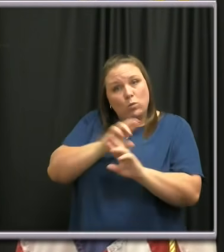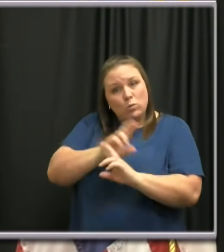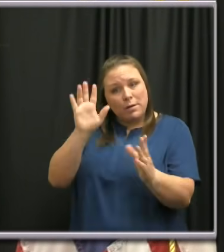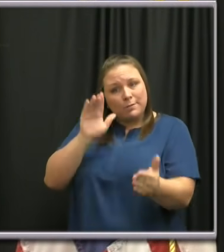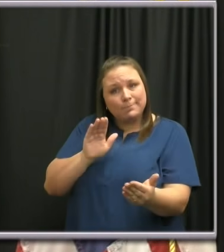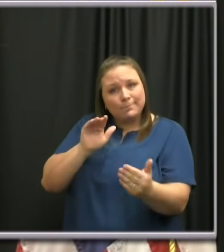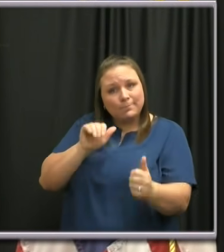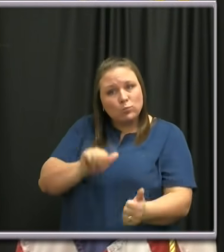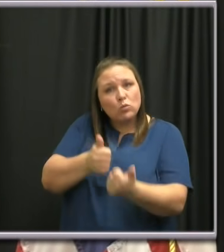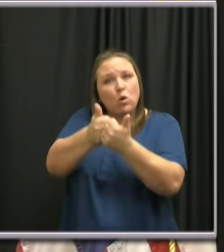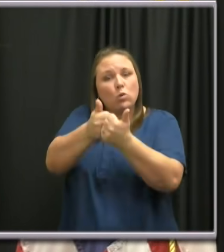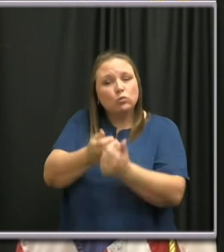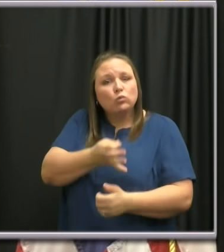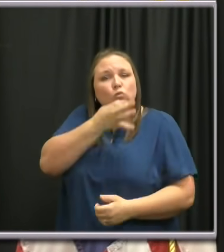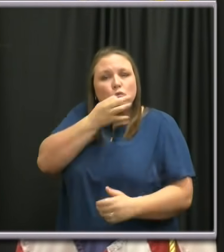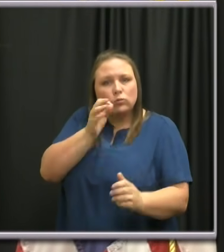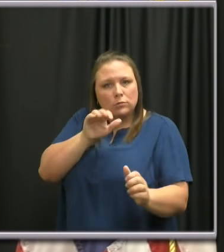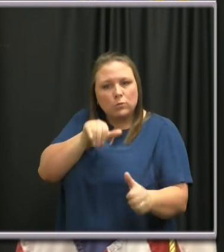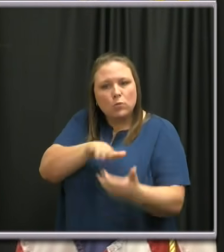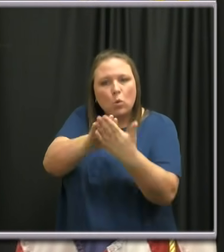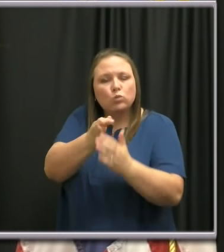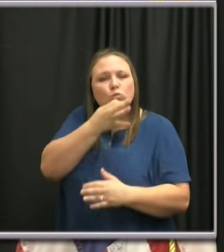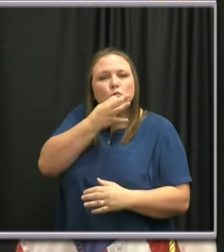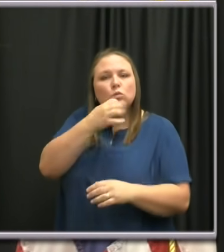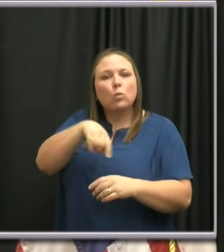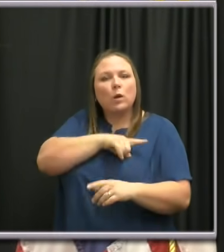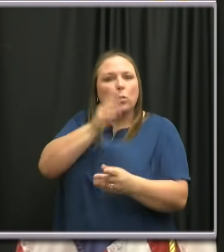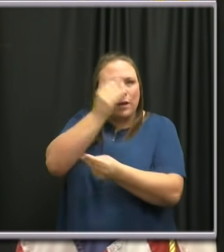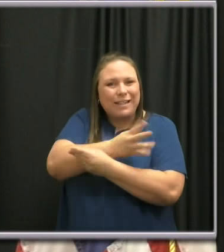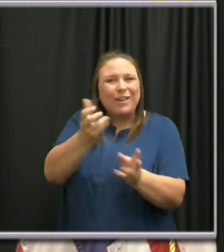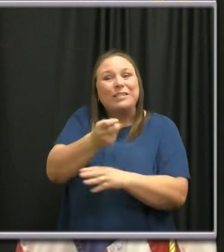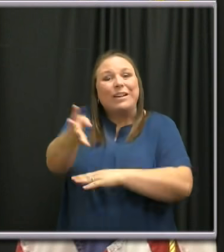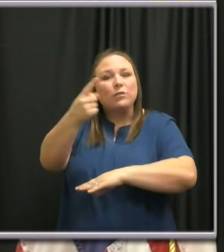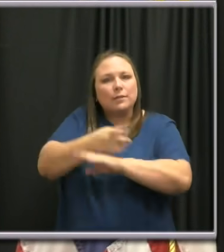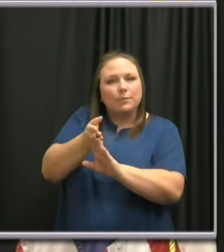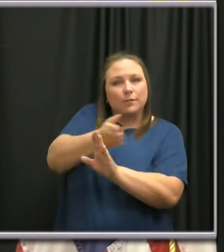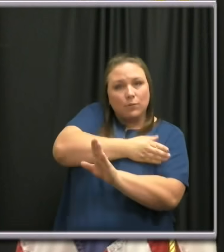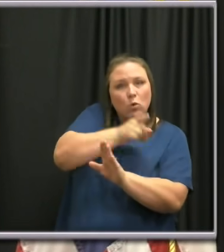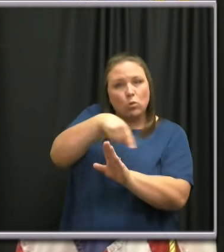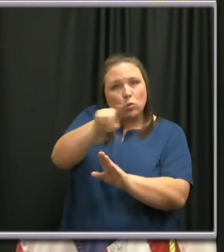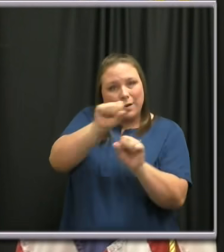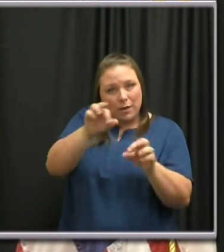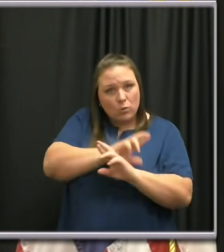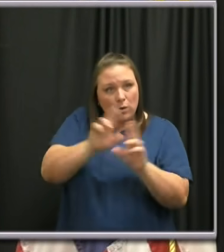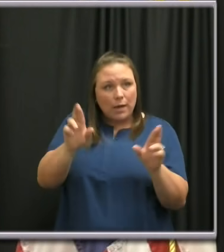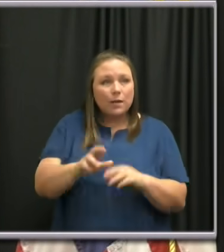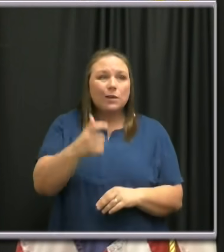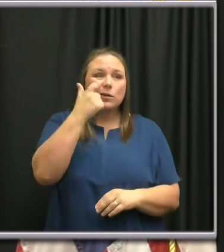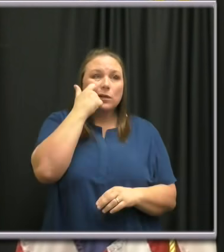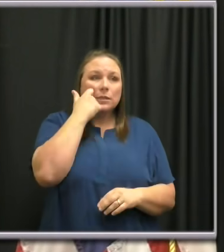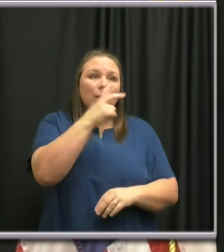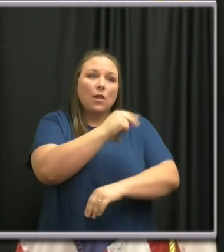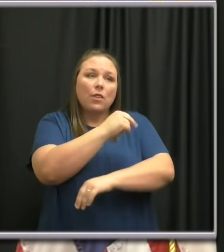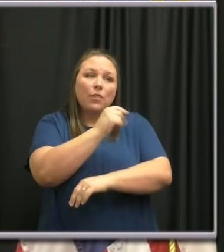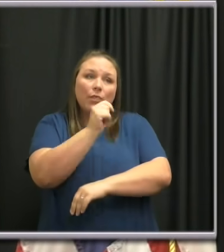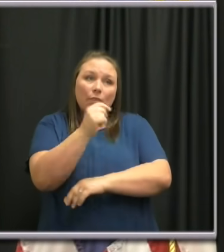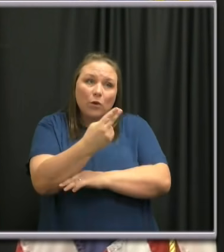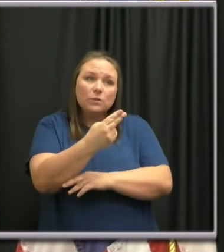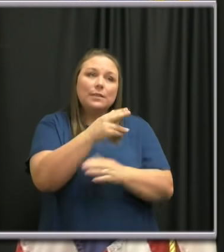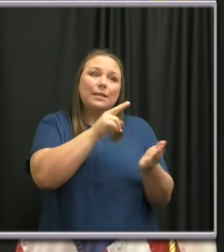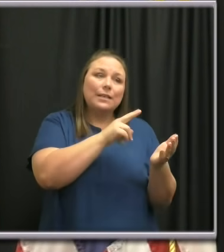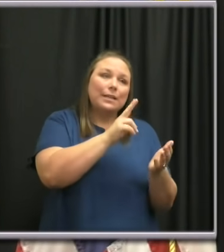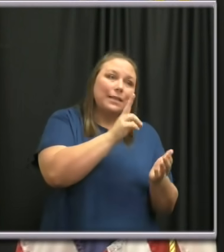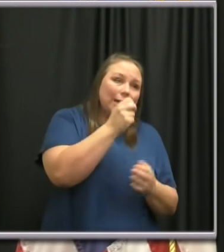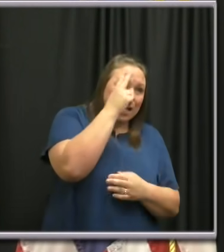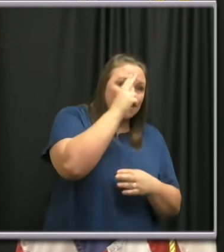one several days in advance so people can prepare. Now, on Thursday, Nashville hospitals and dental clinics will begin to offer elective surgical